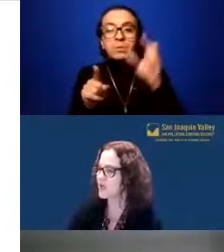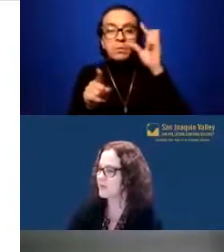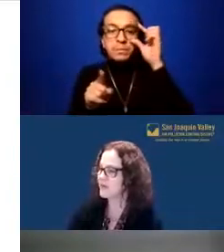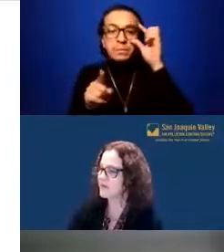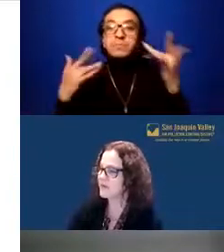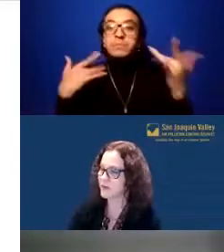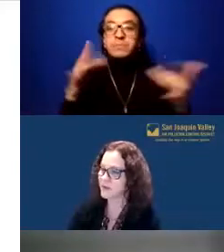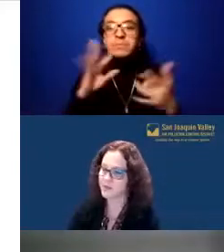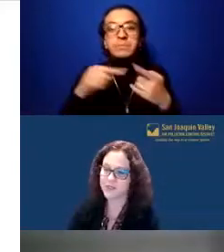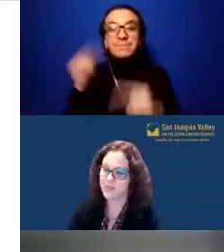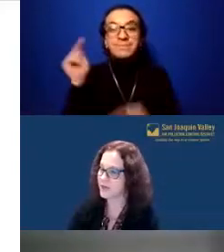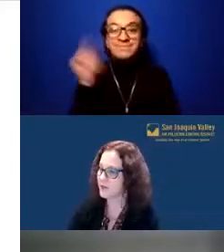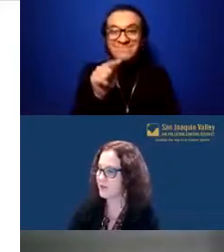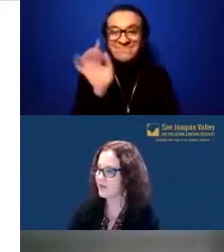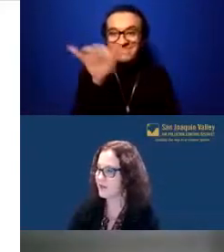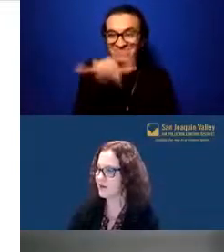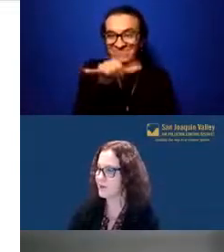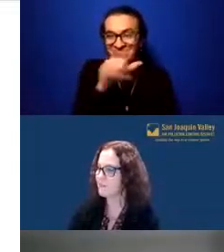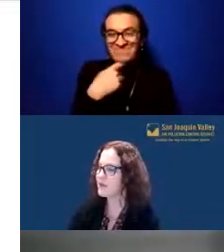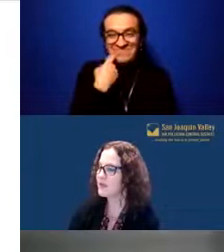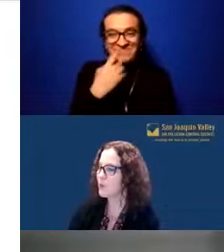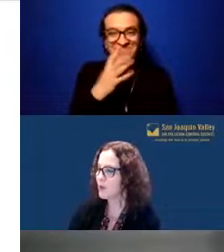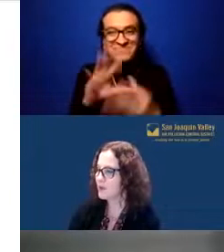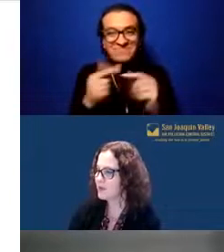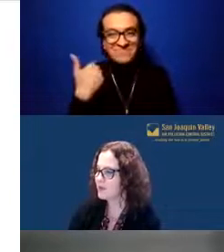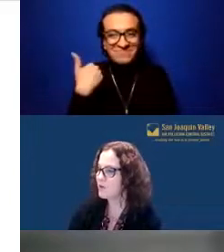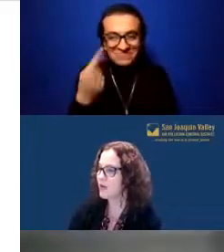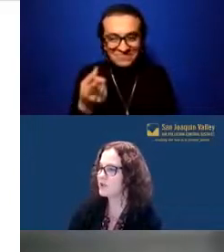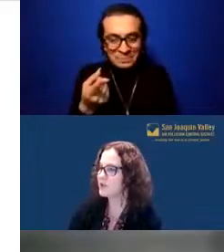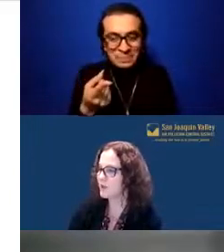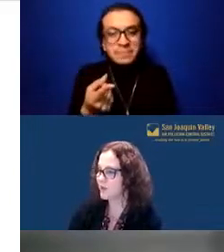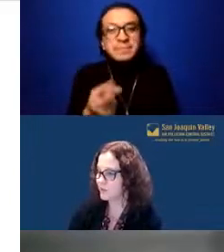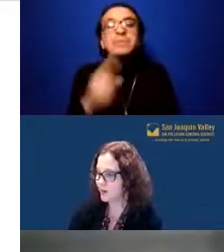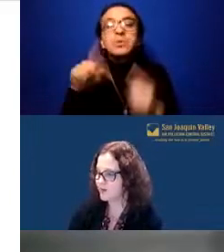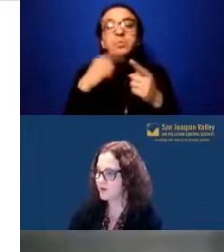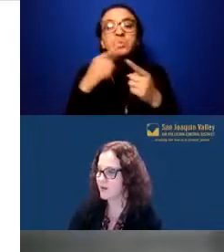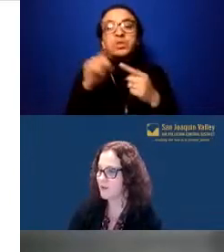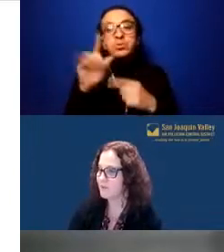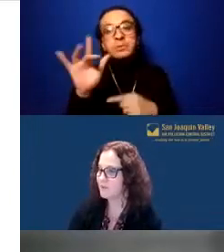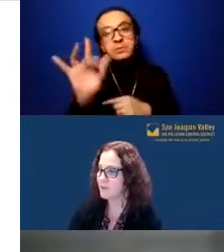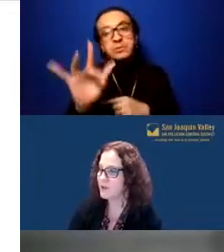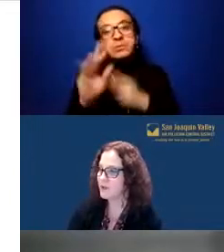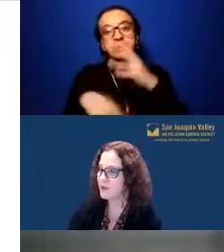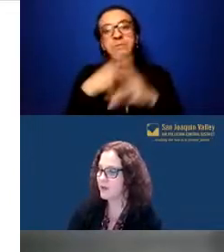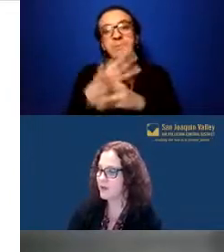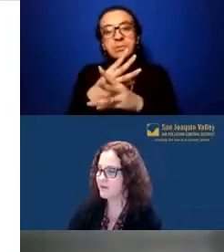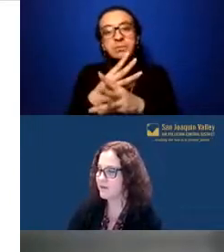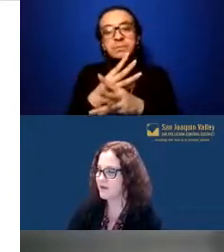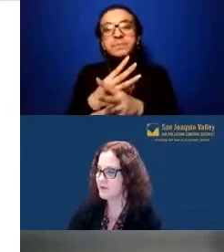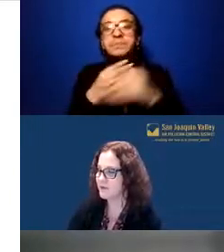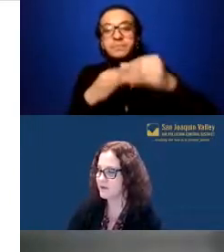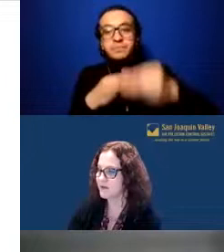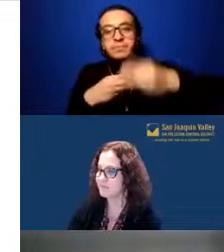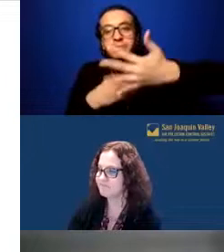usually talk about, this is what I was just talking about a second ago. When you actually go in and press the globe, you get